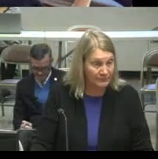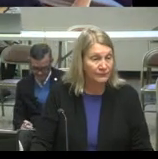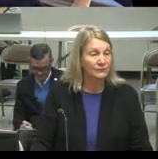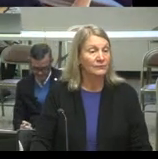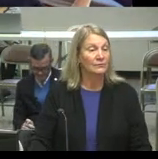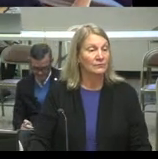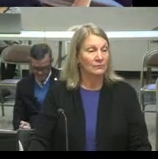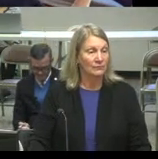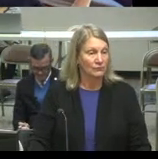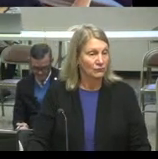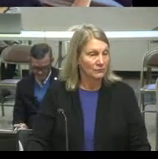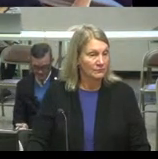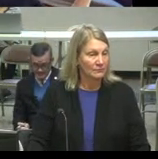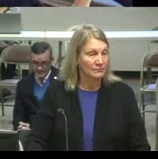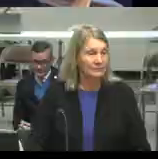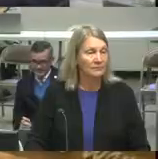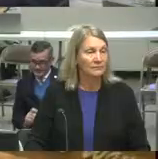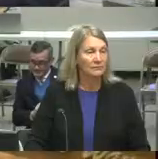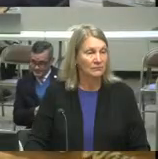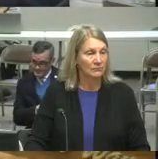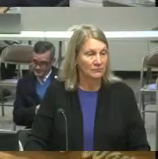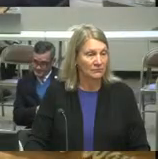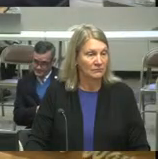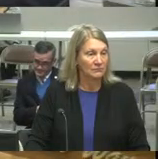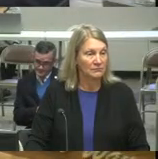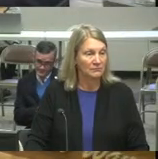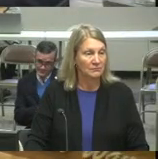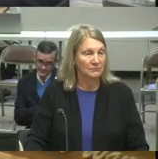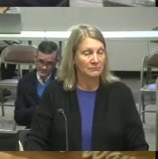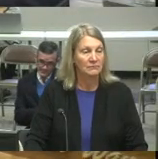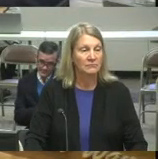fully staffed what is your capacity